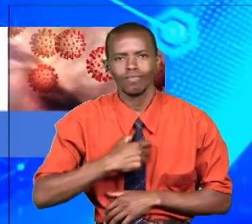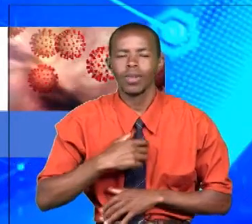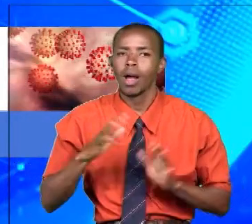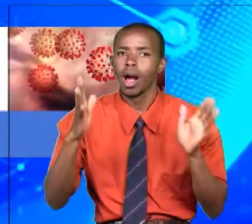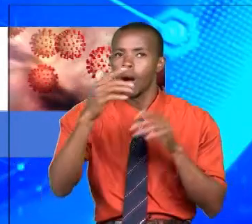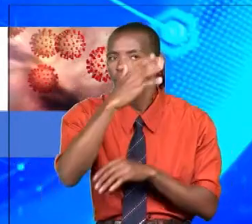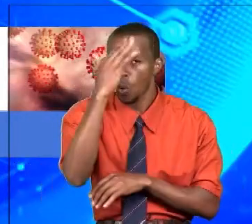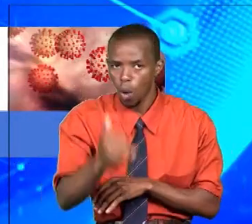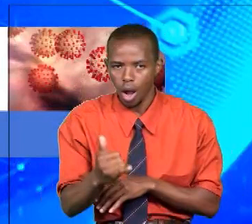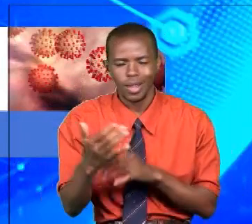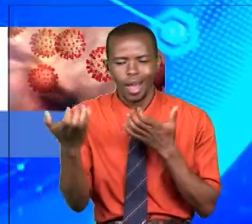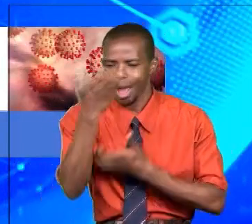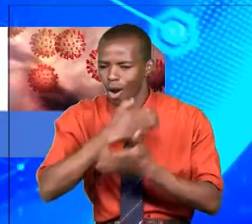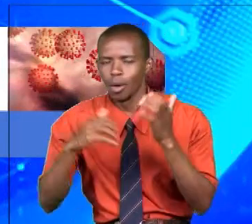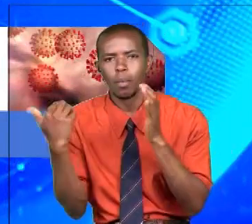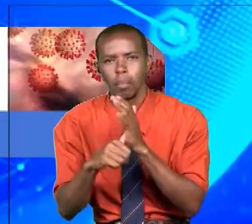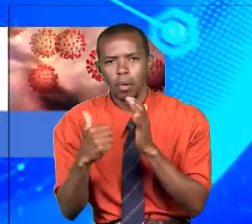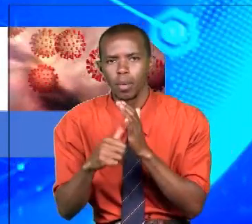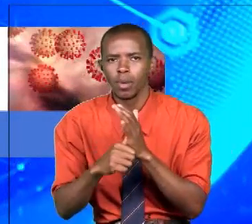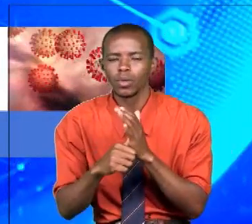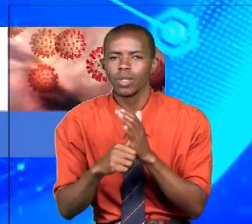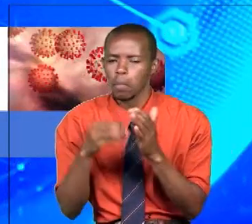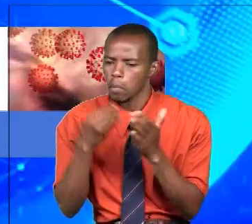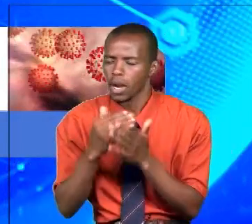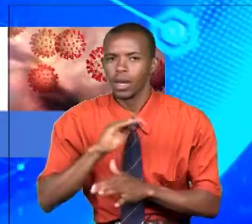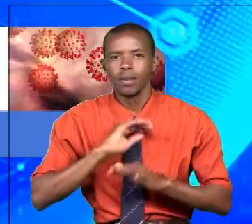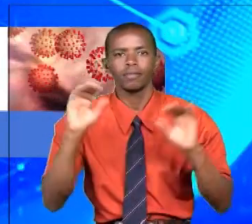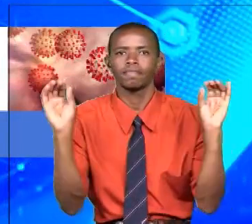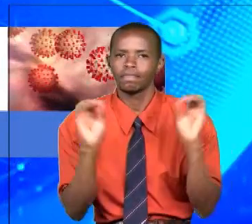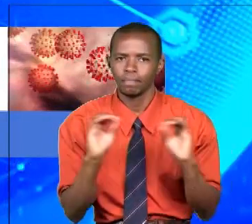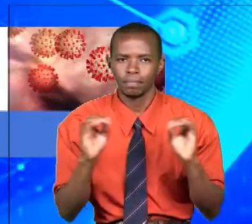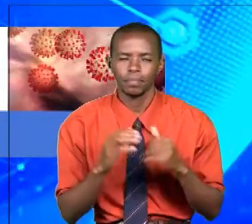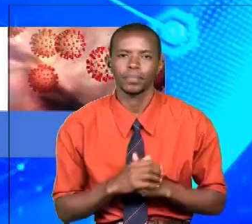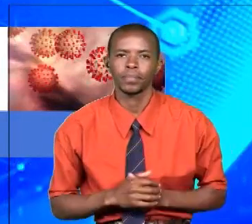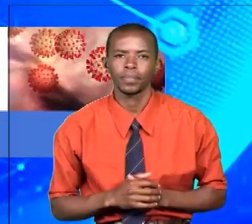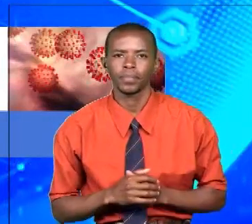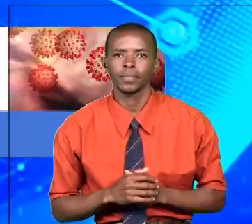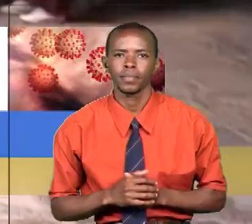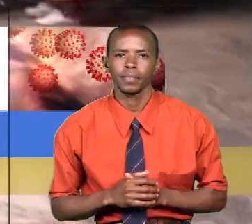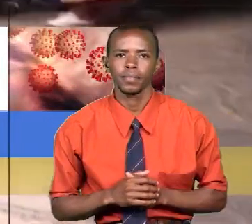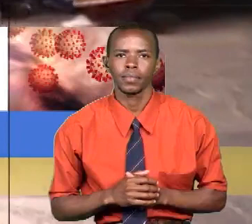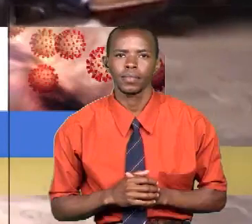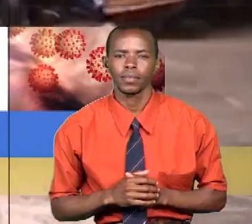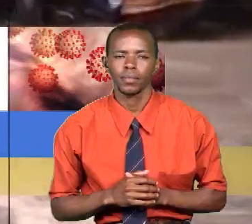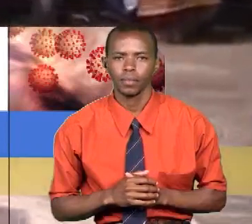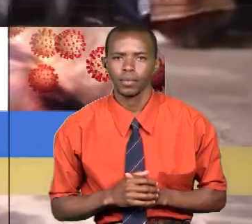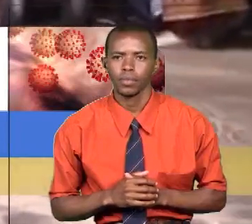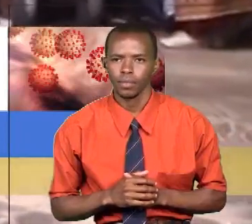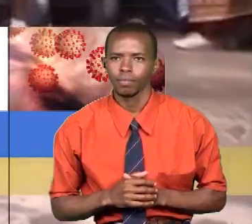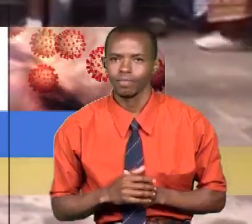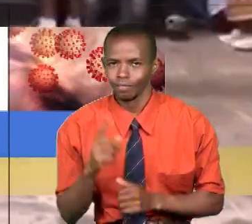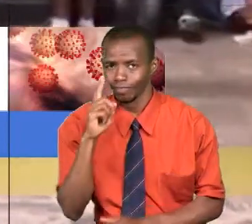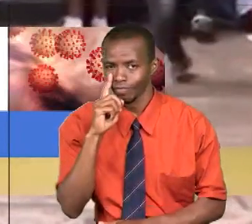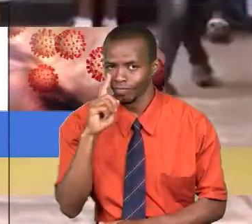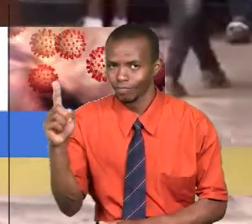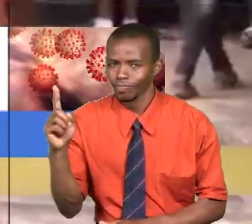because of the biting economic crisis underlined by cash shortages. Mariam Jahid reports. Long winding